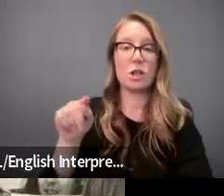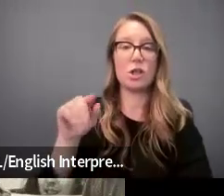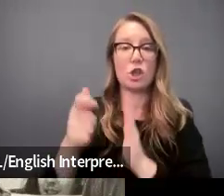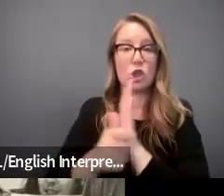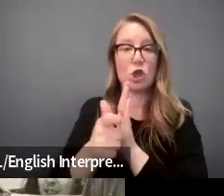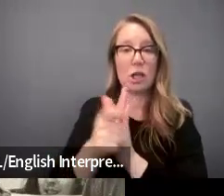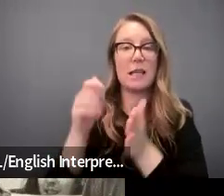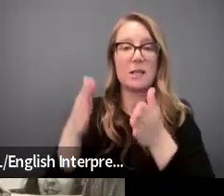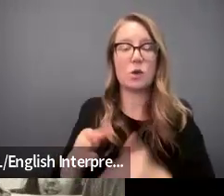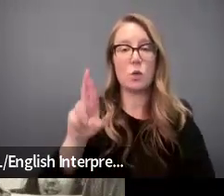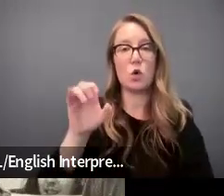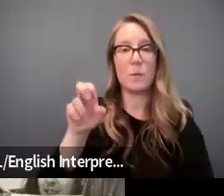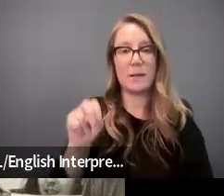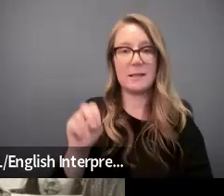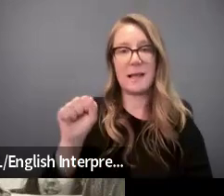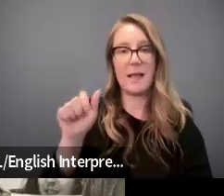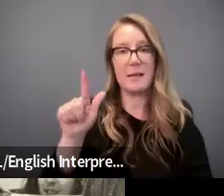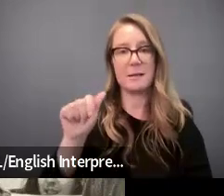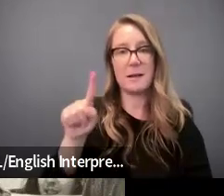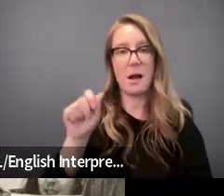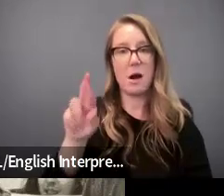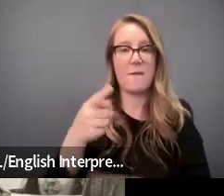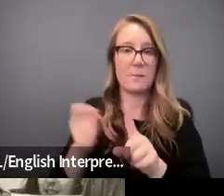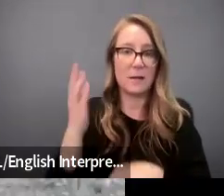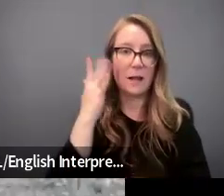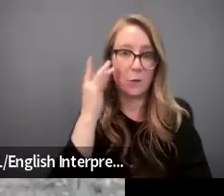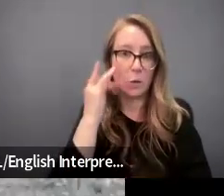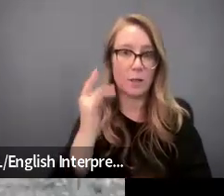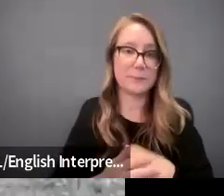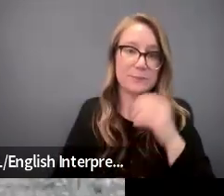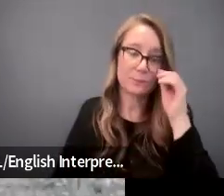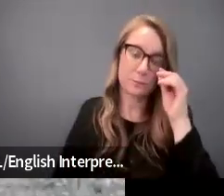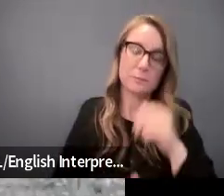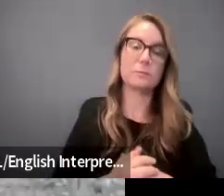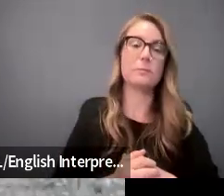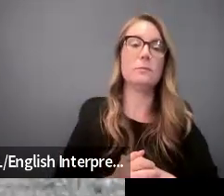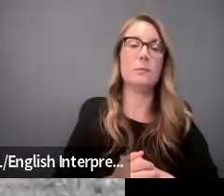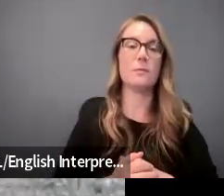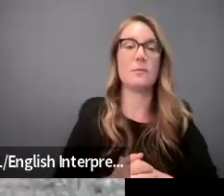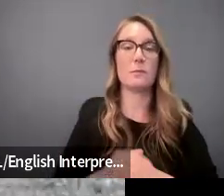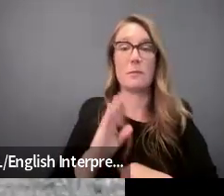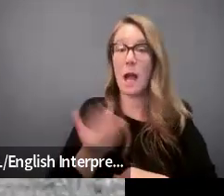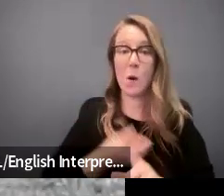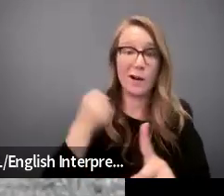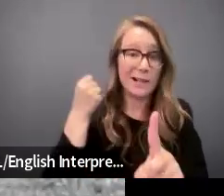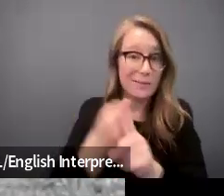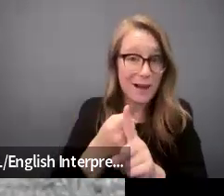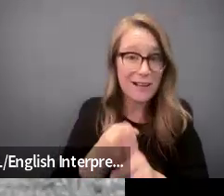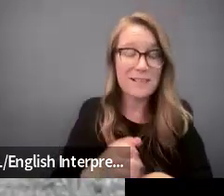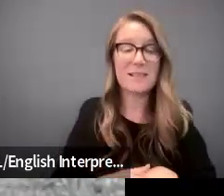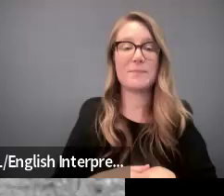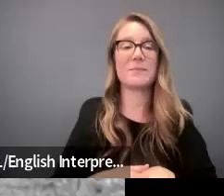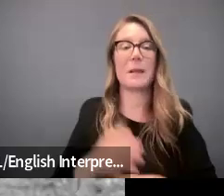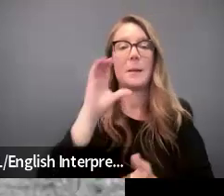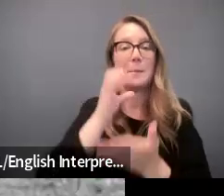Ruben Salazar in California. And our impact. So